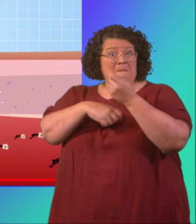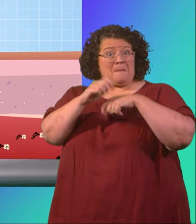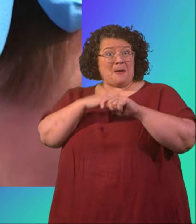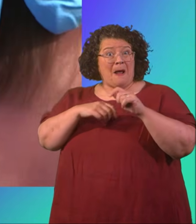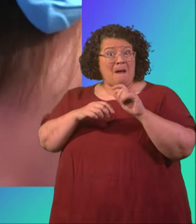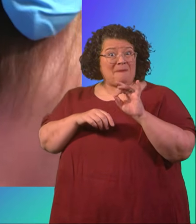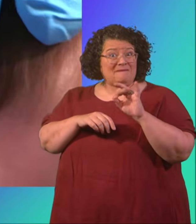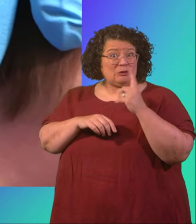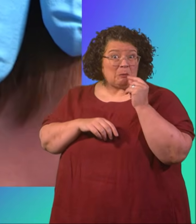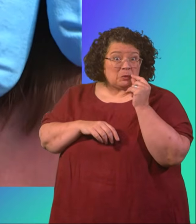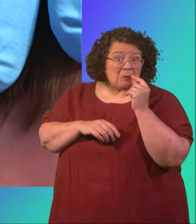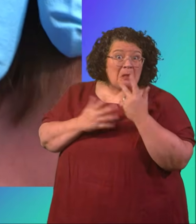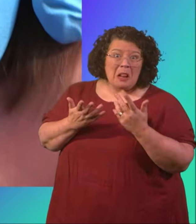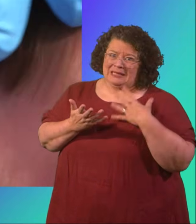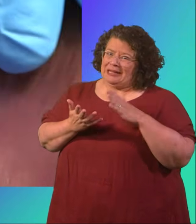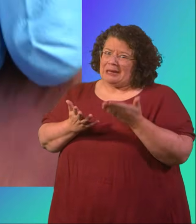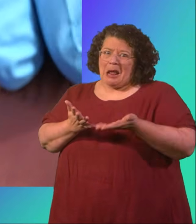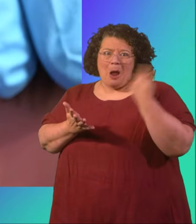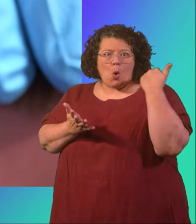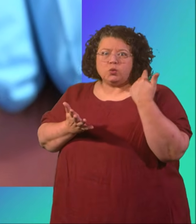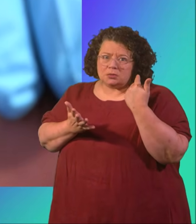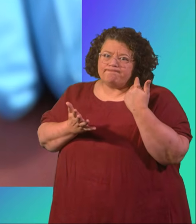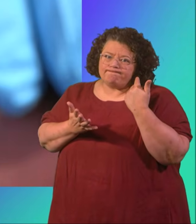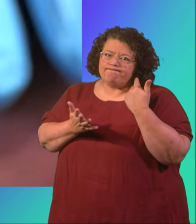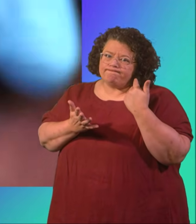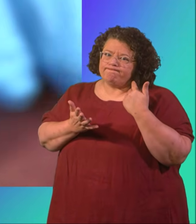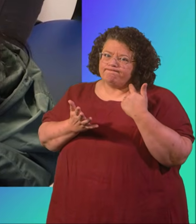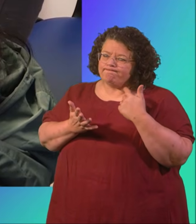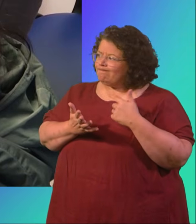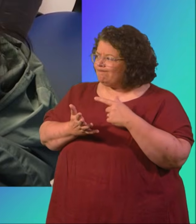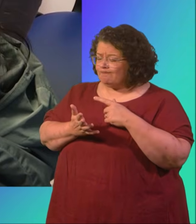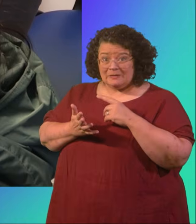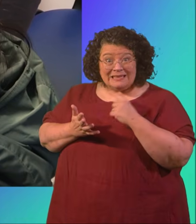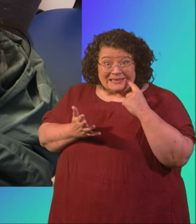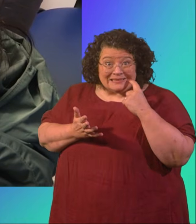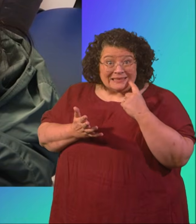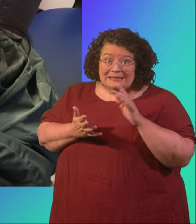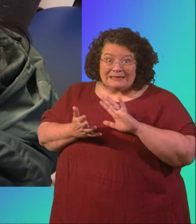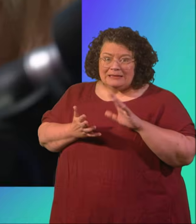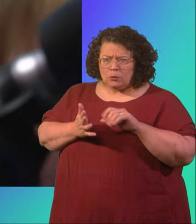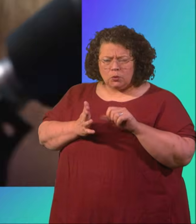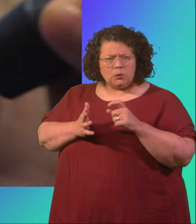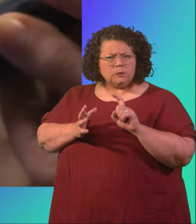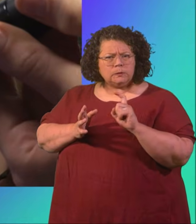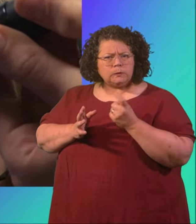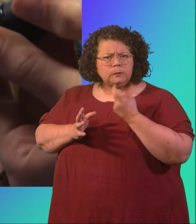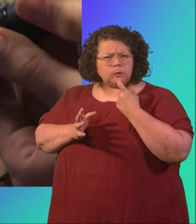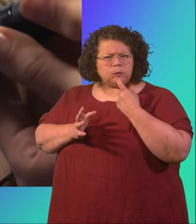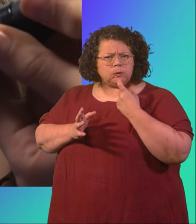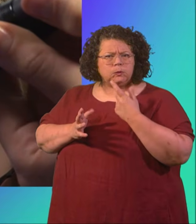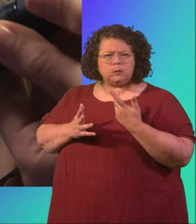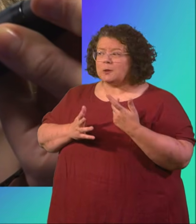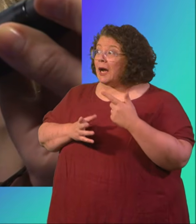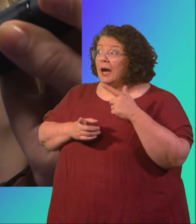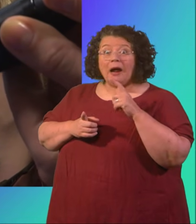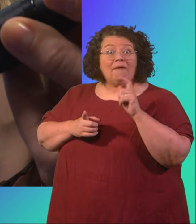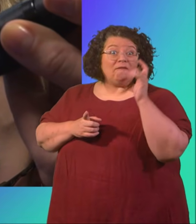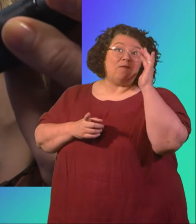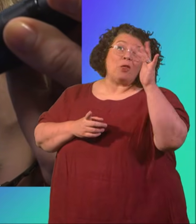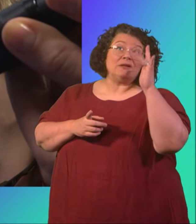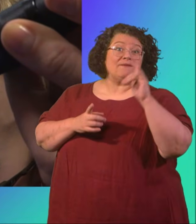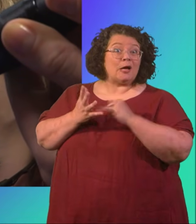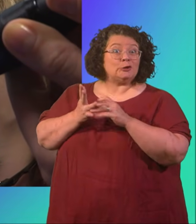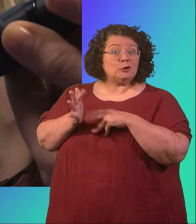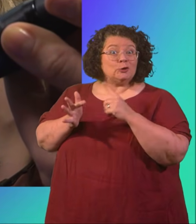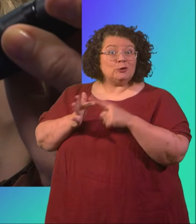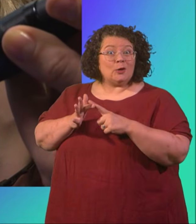hole. But no one said it was going to be easy. This is one stubborn stone. Is it the Philosopher's Stone? Just drop the